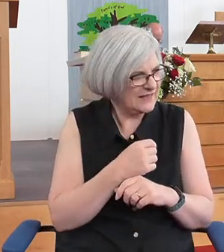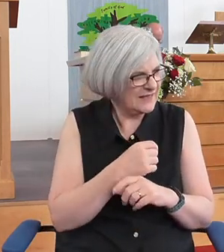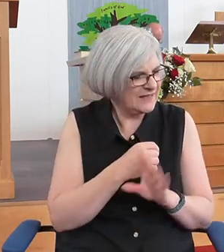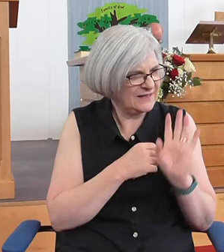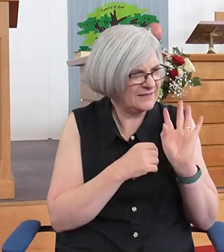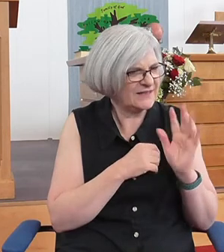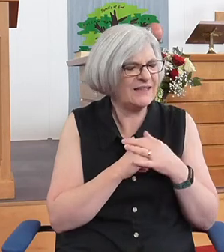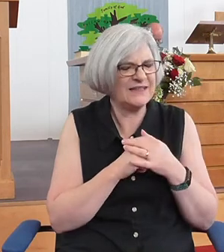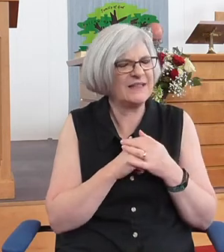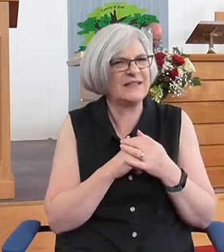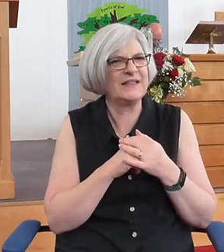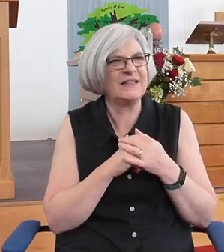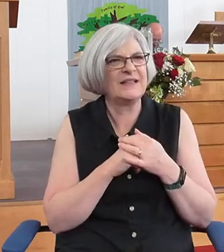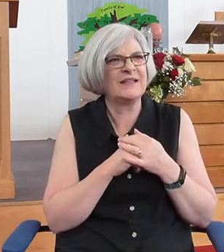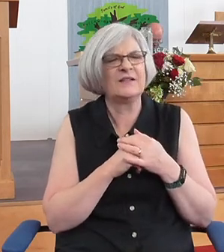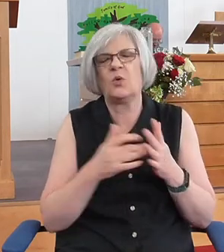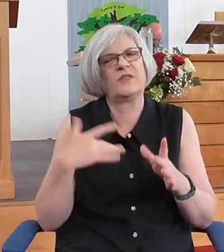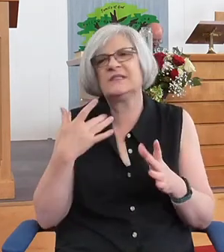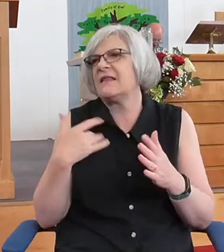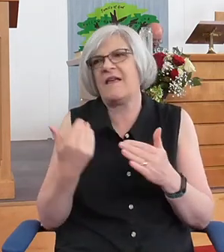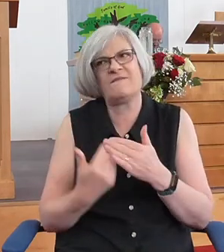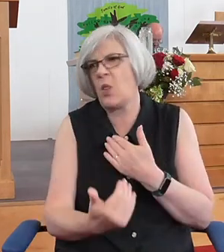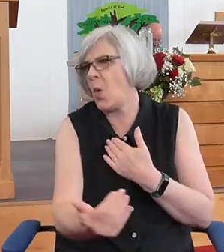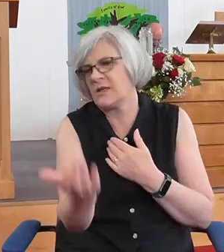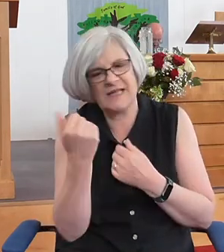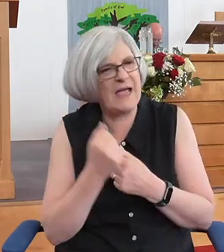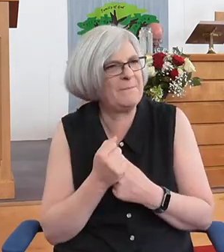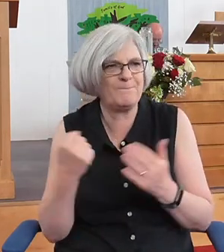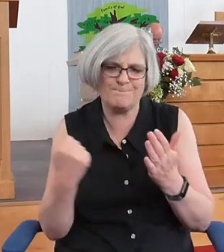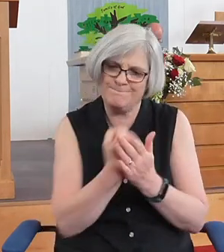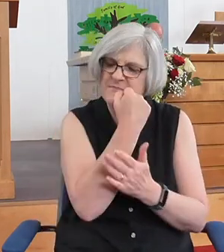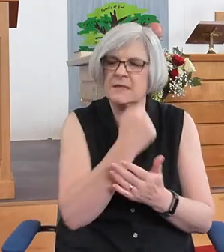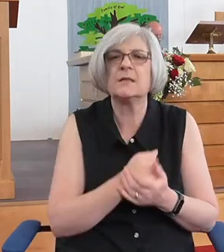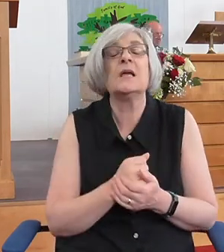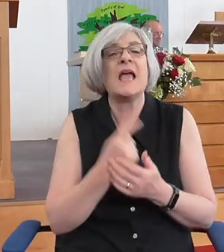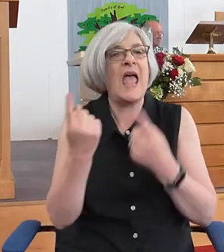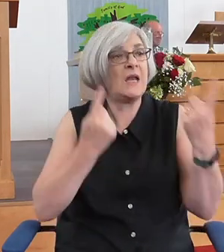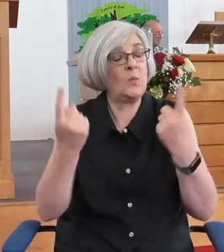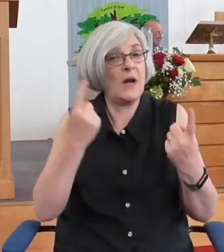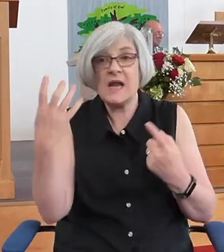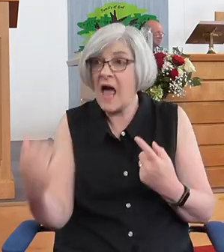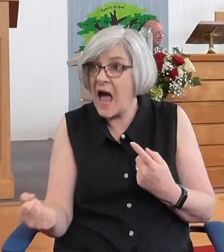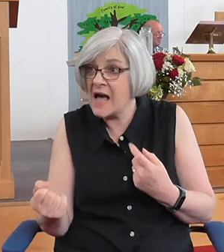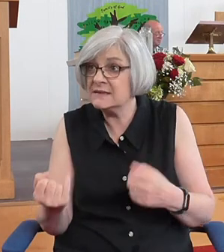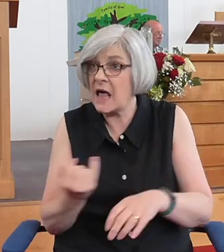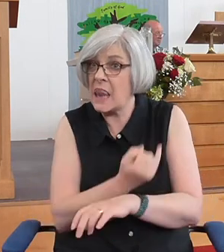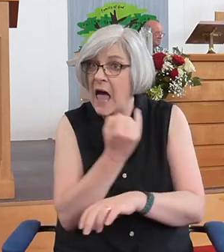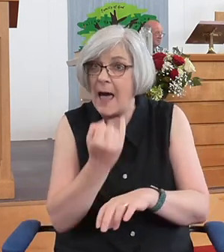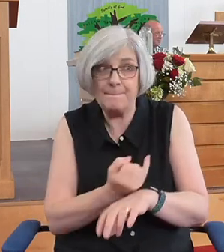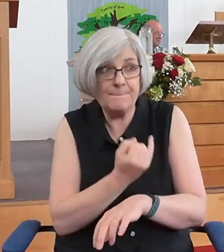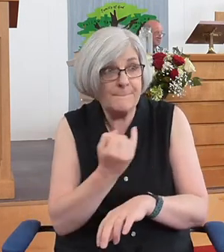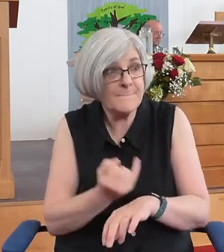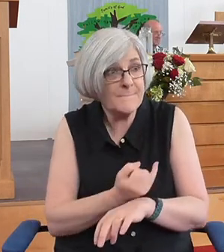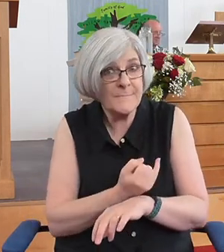Yeah, they don't live very long, unfortunately. Now, has any one of you had a lamb as a pet?